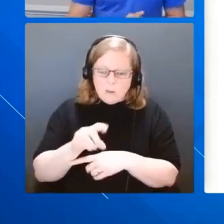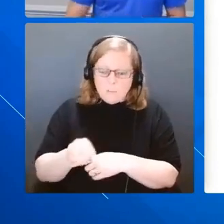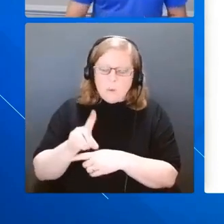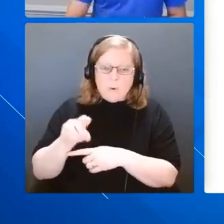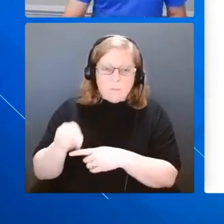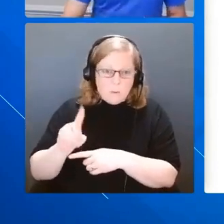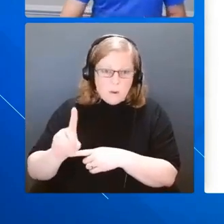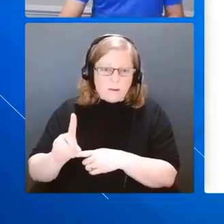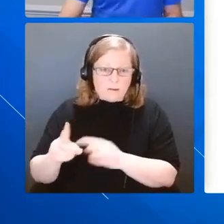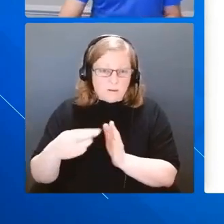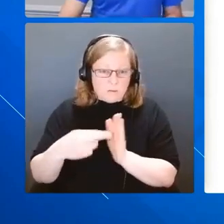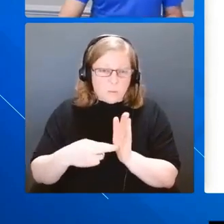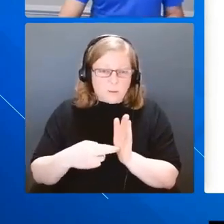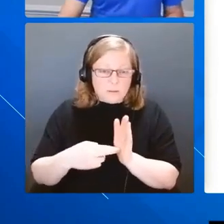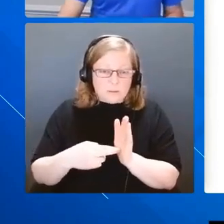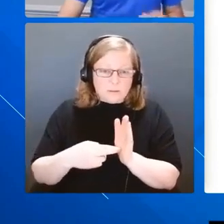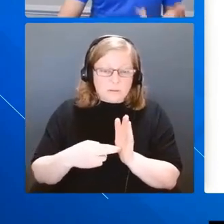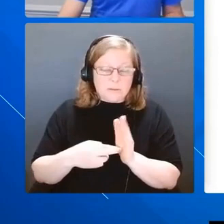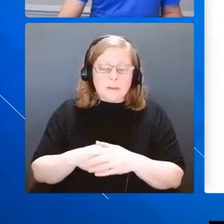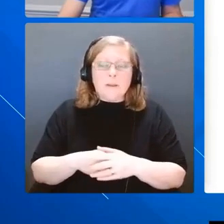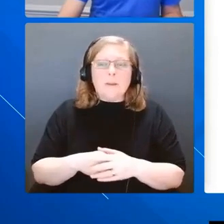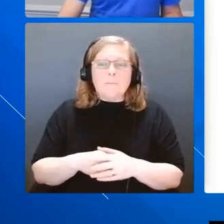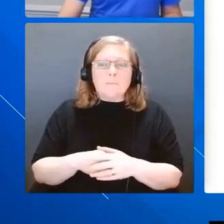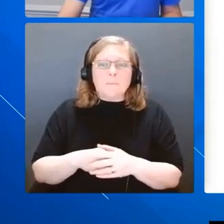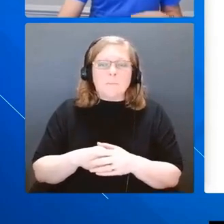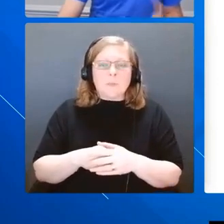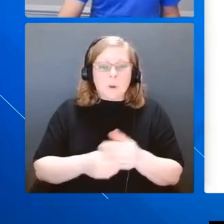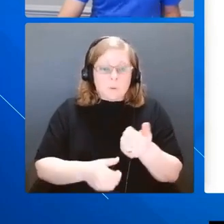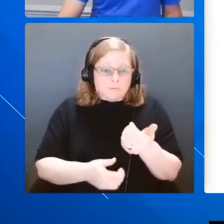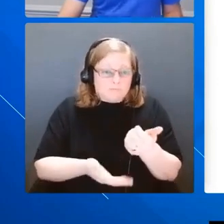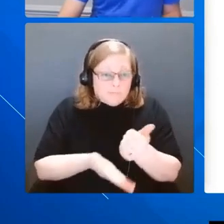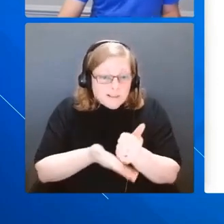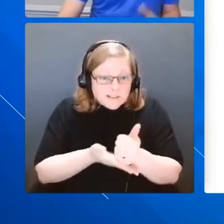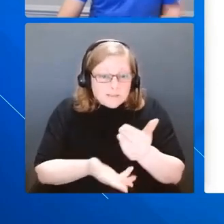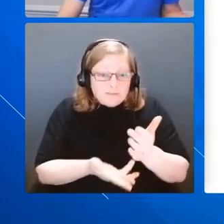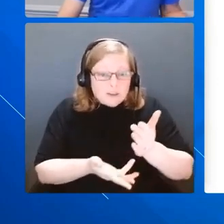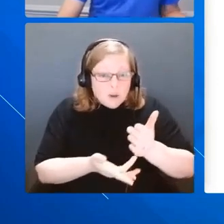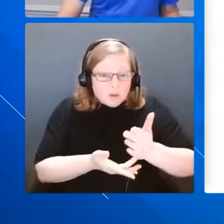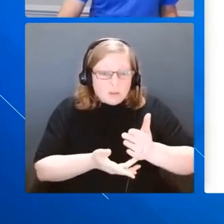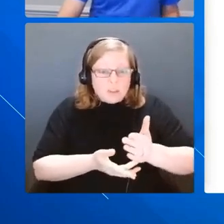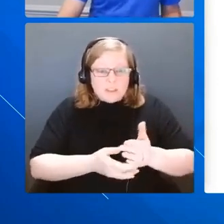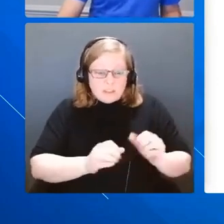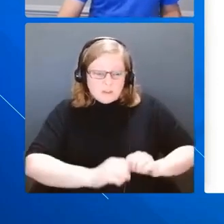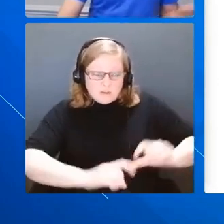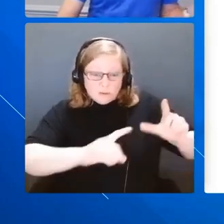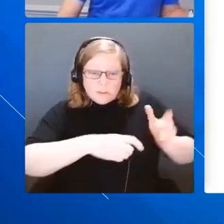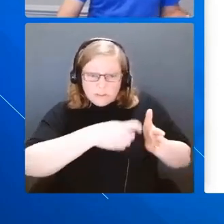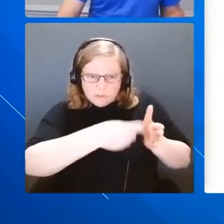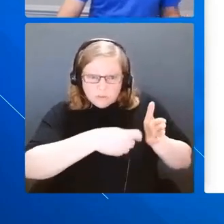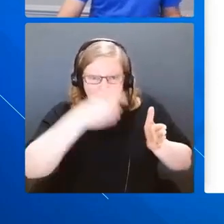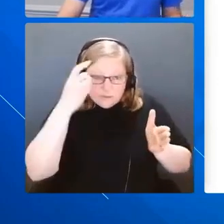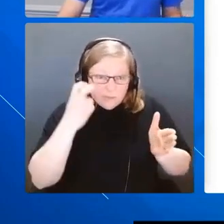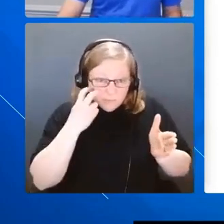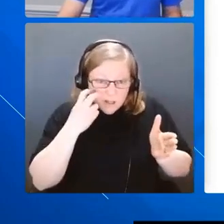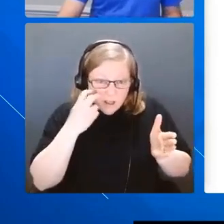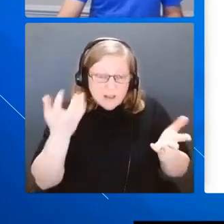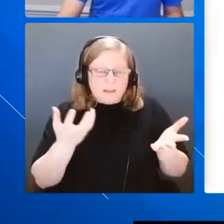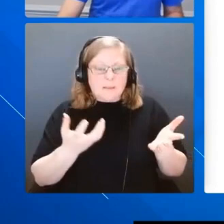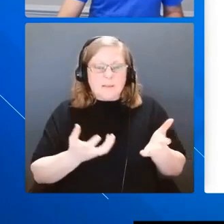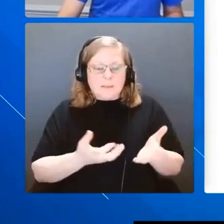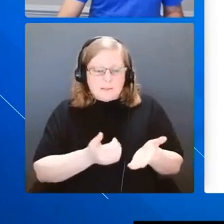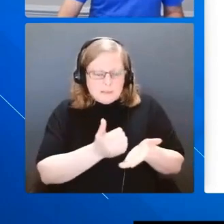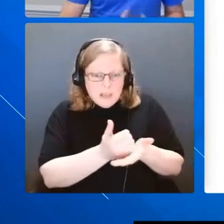first one. Assistive technology like screen readers, they read text and they identify controls like links. We talked earlier about